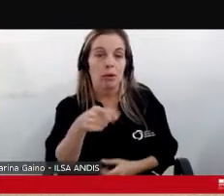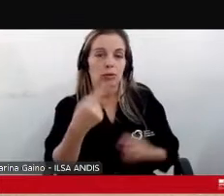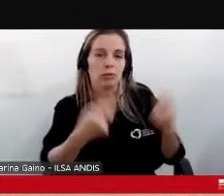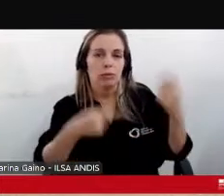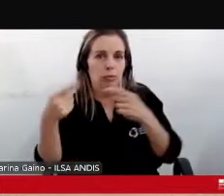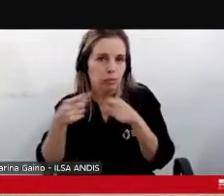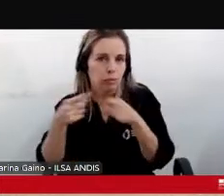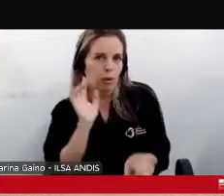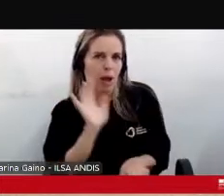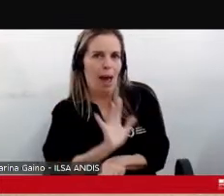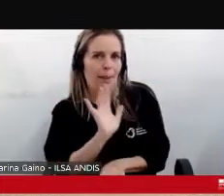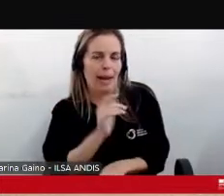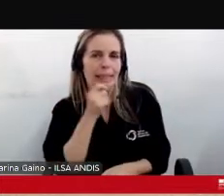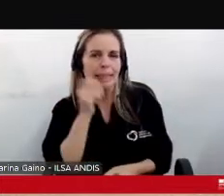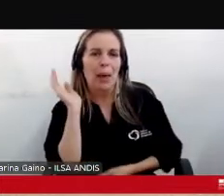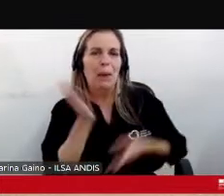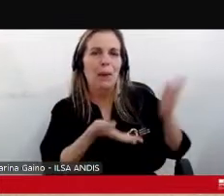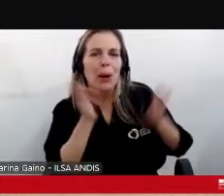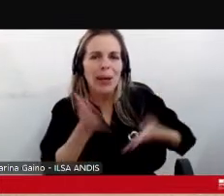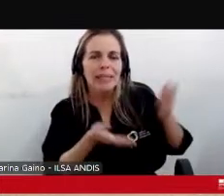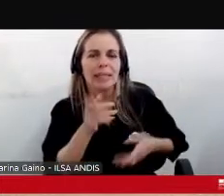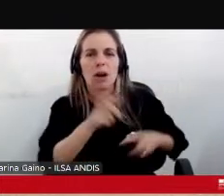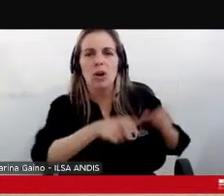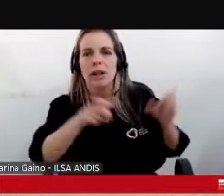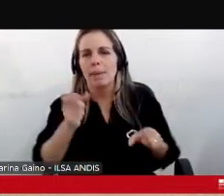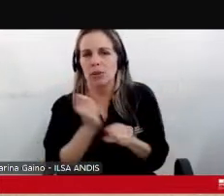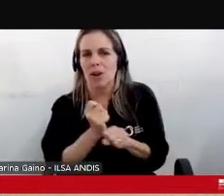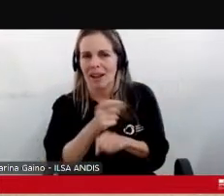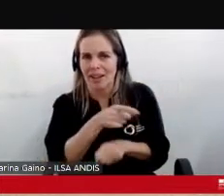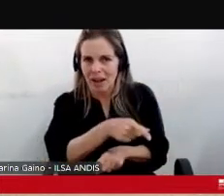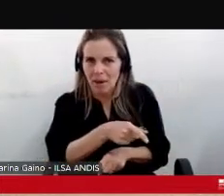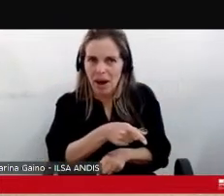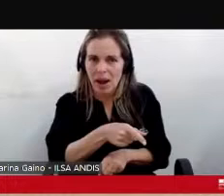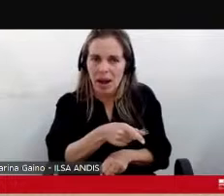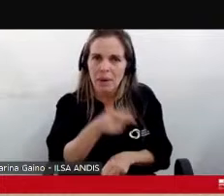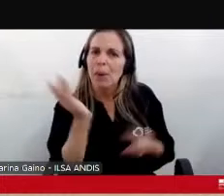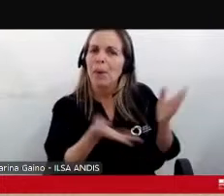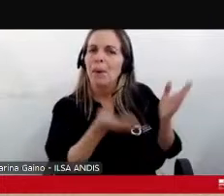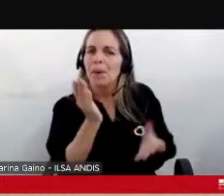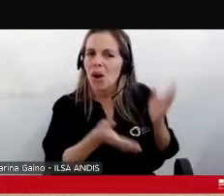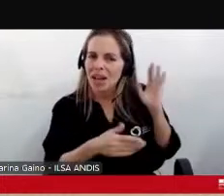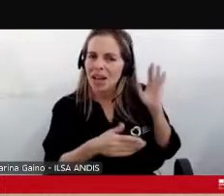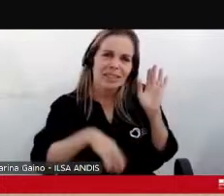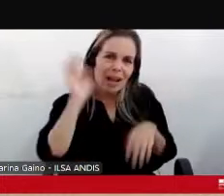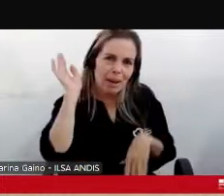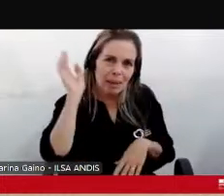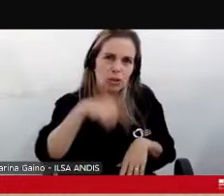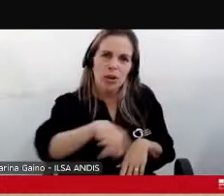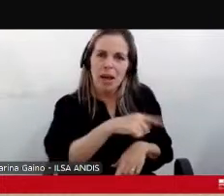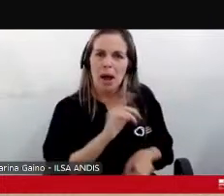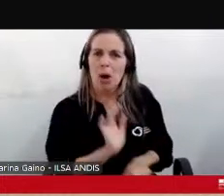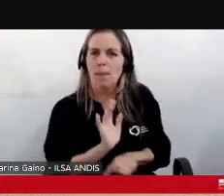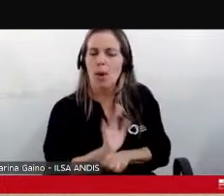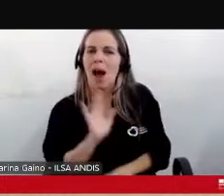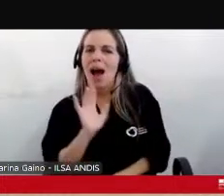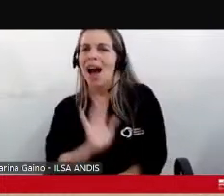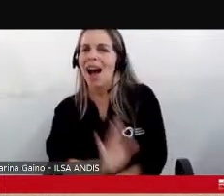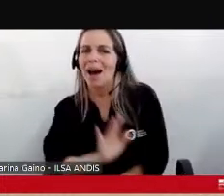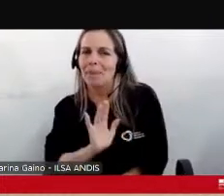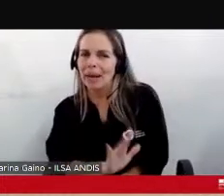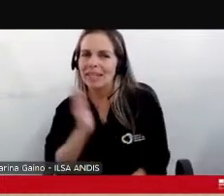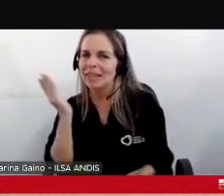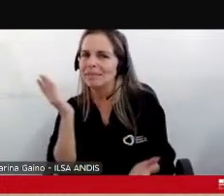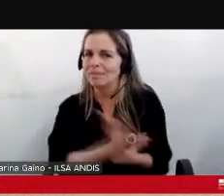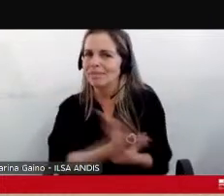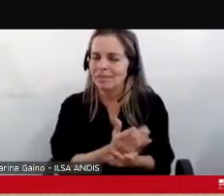being the indicator of threat or menace of penalty that we see to be least common in the